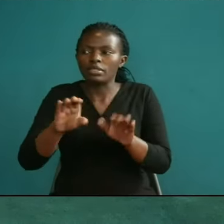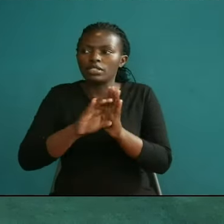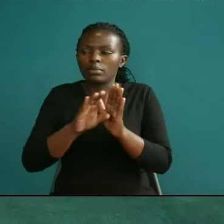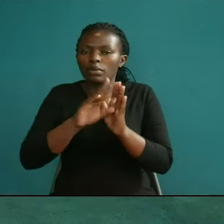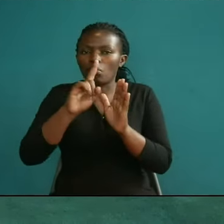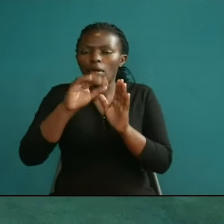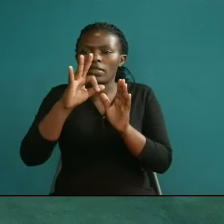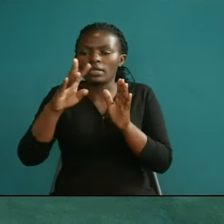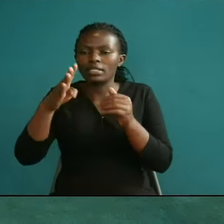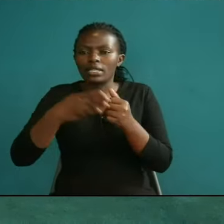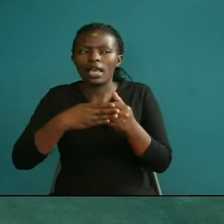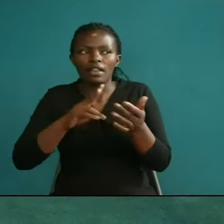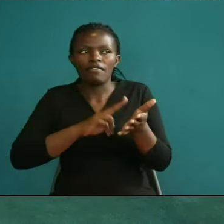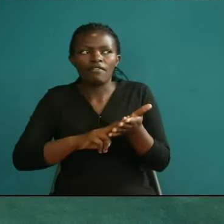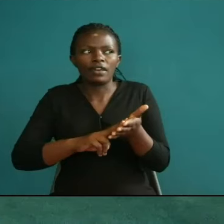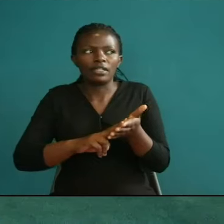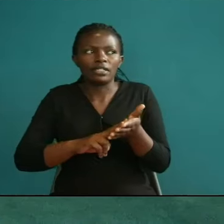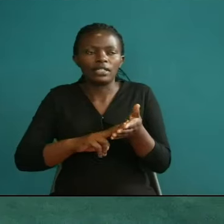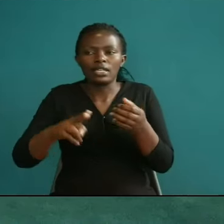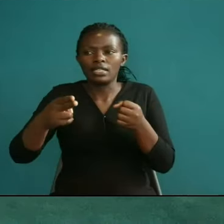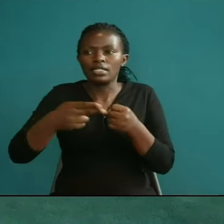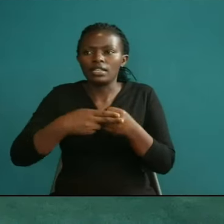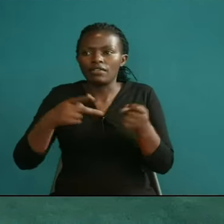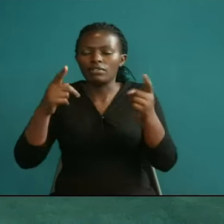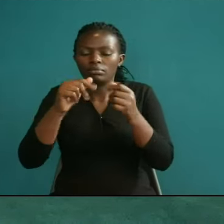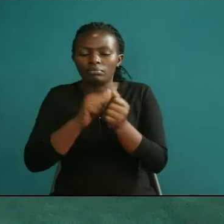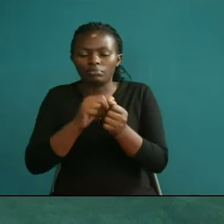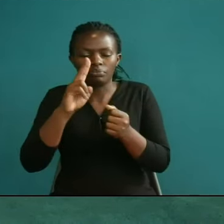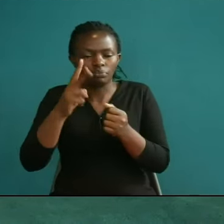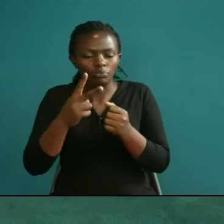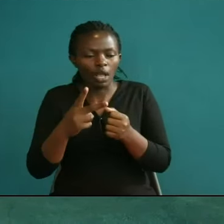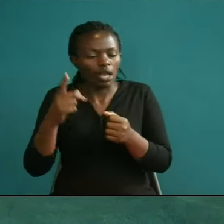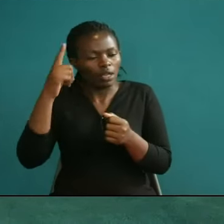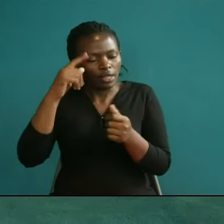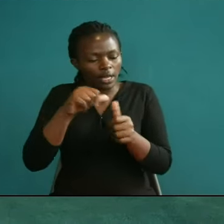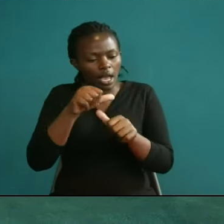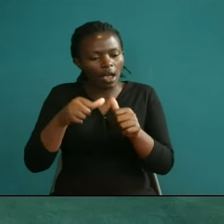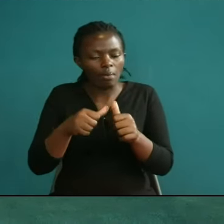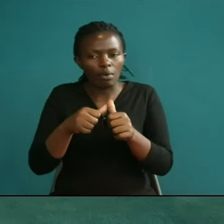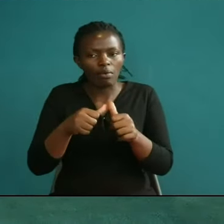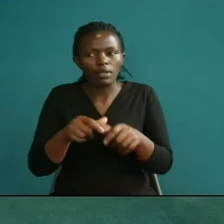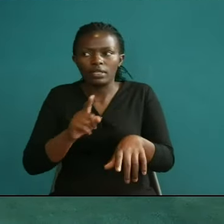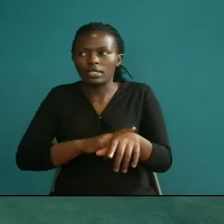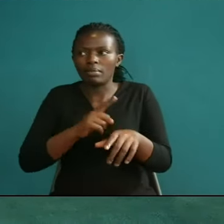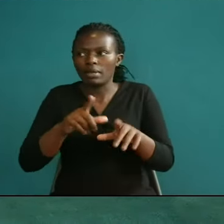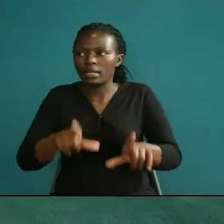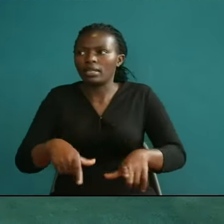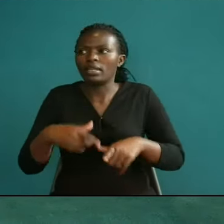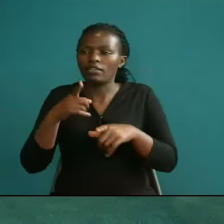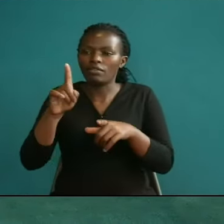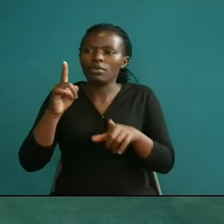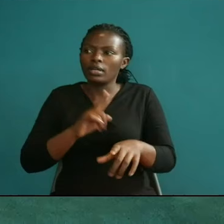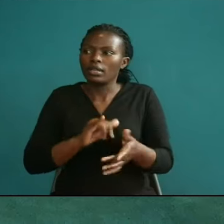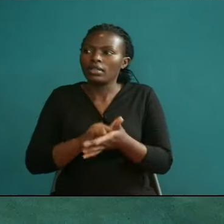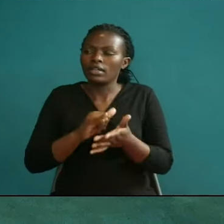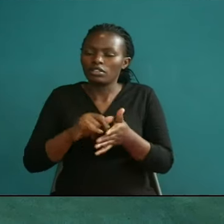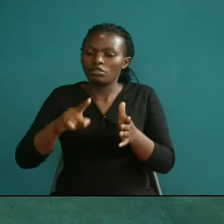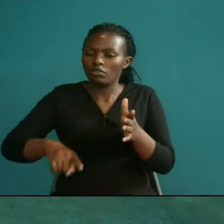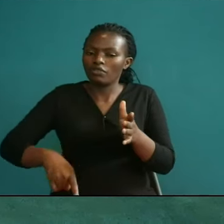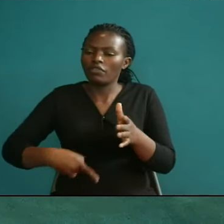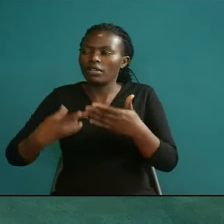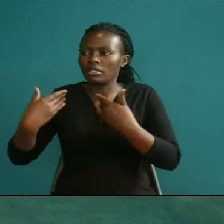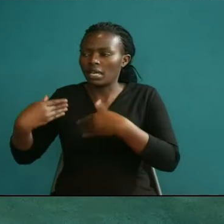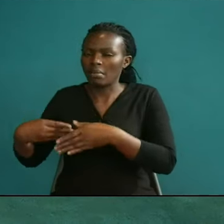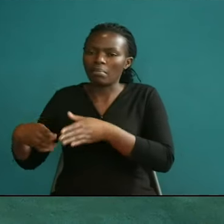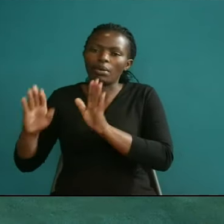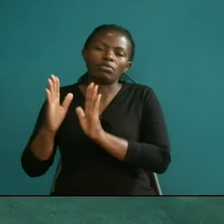12? And as he opens, I want us to think about a time in our lives where we felt abandoned. Perhaps it wasn't after you failed a